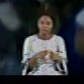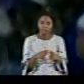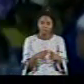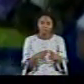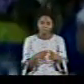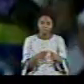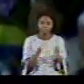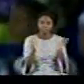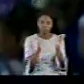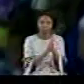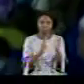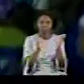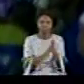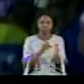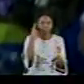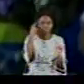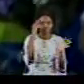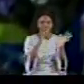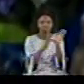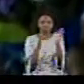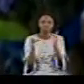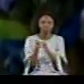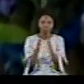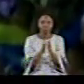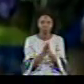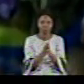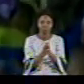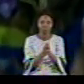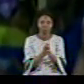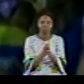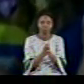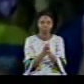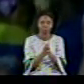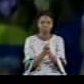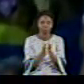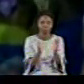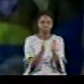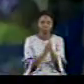Put your hands together for Jesus.